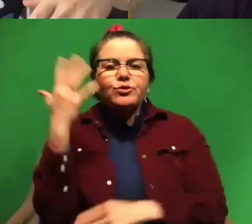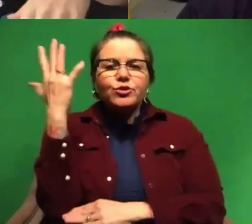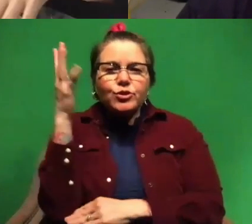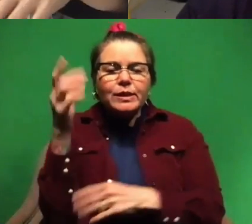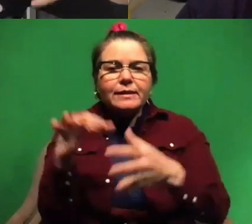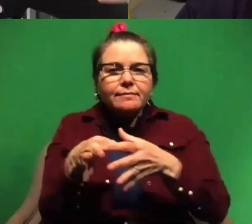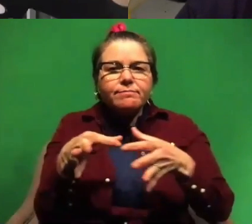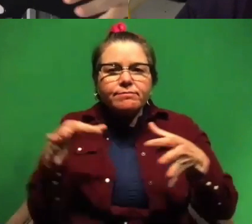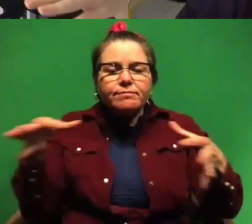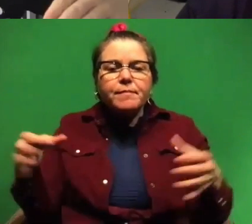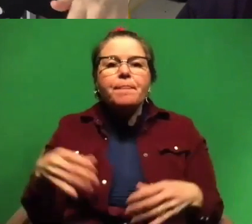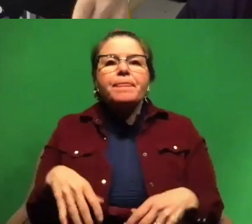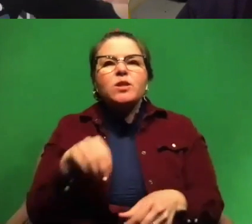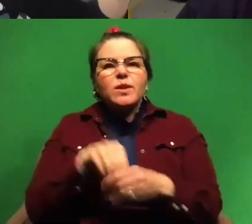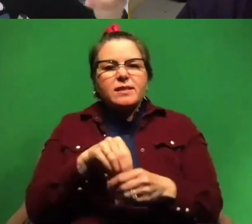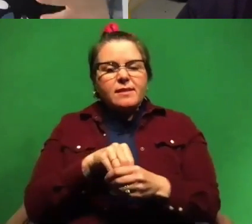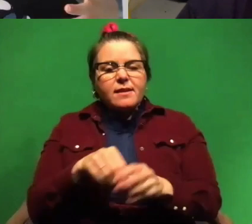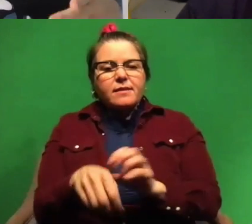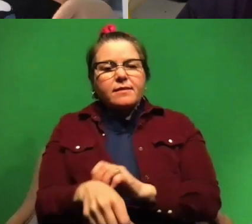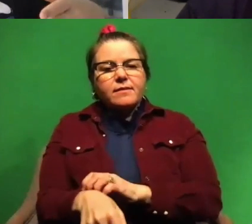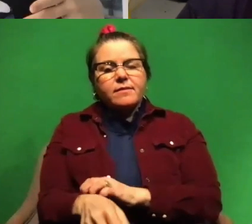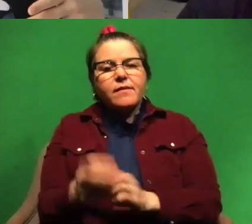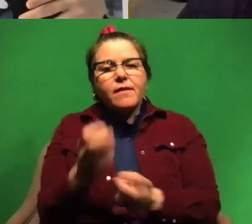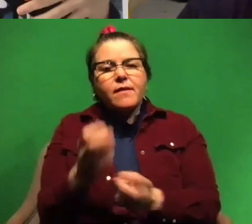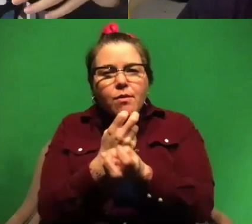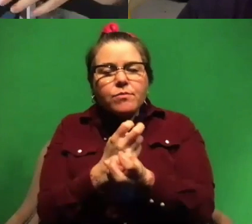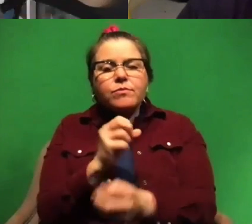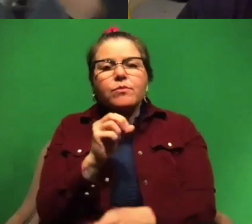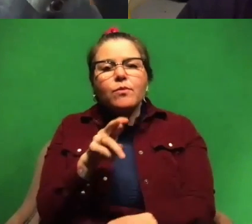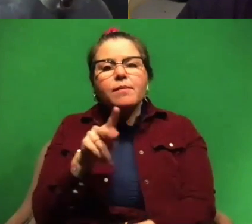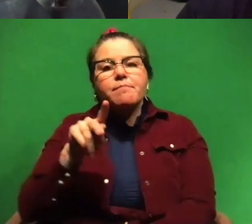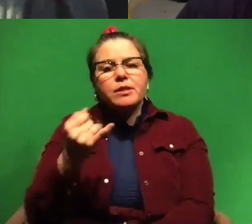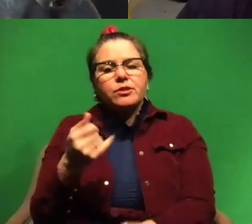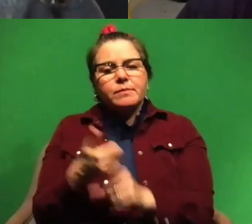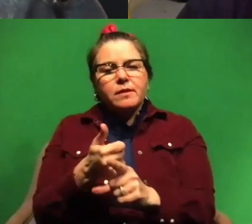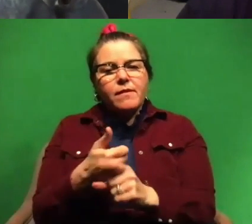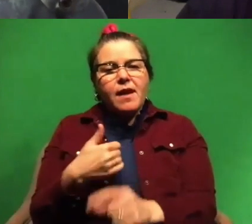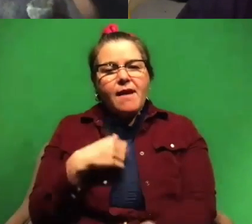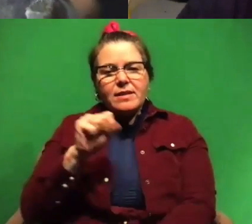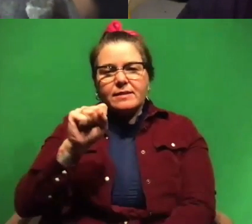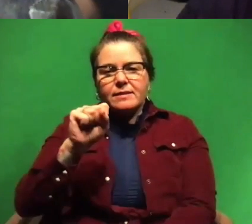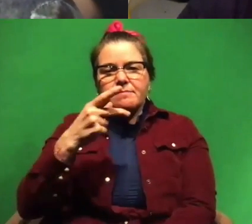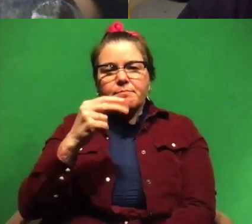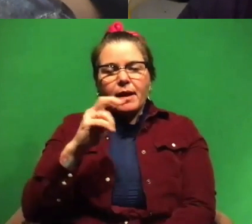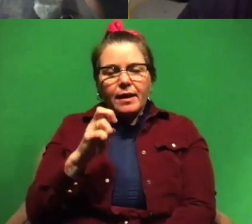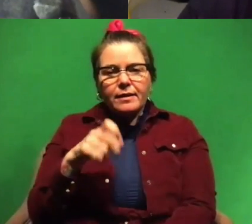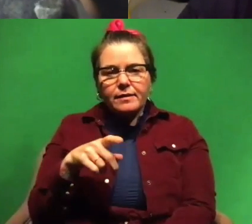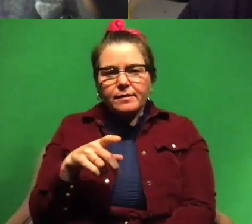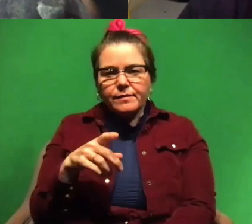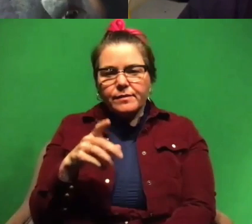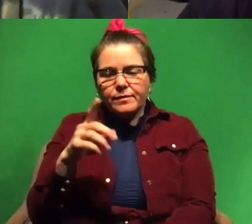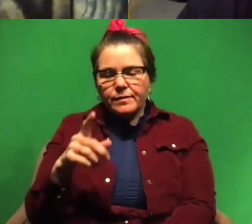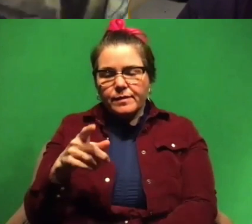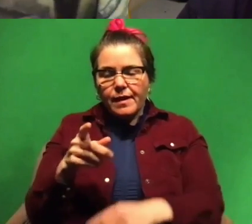for example. So the rings inside of bone, or PJs actually have this spine right in front of their